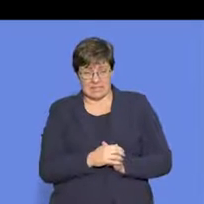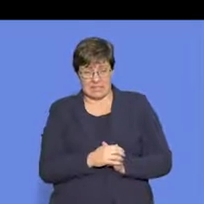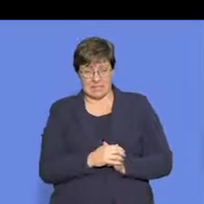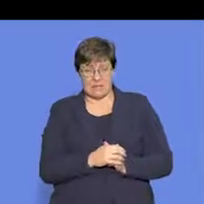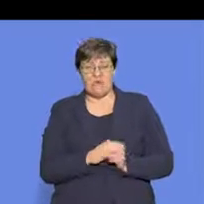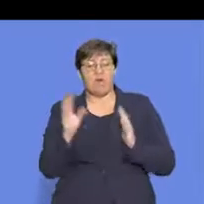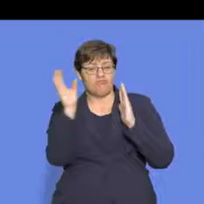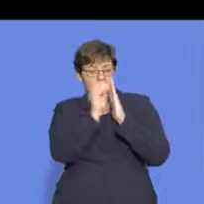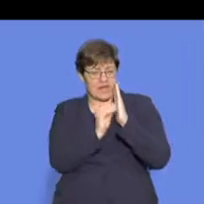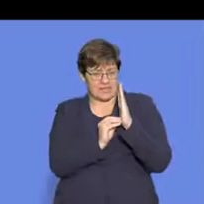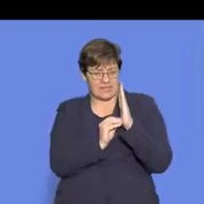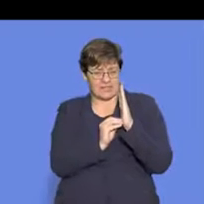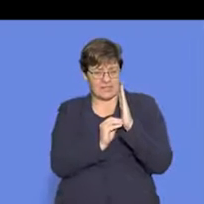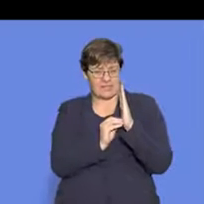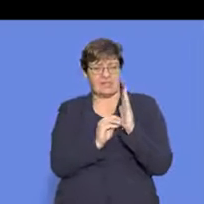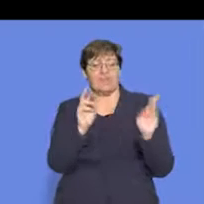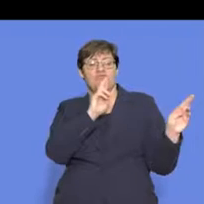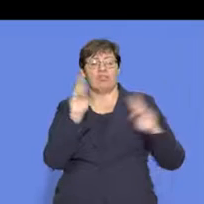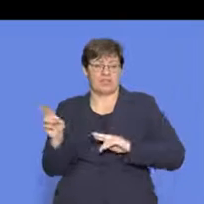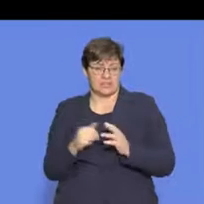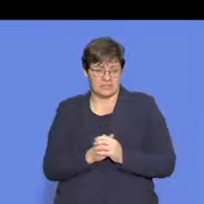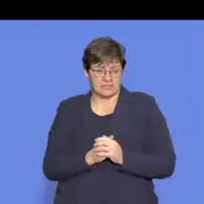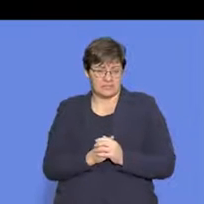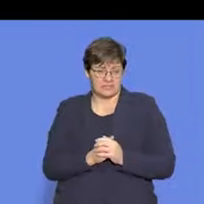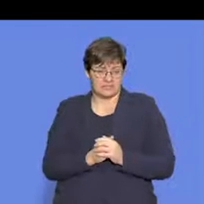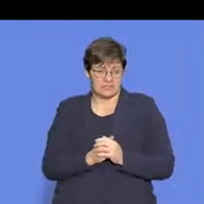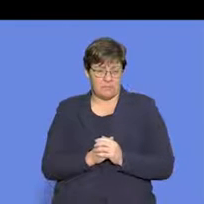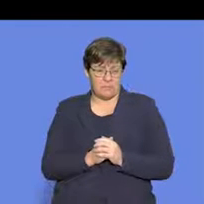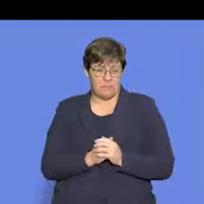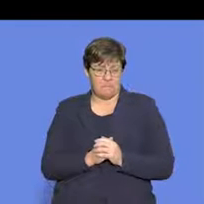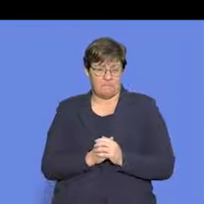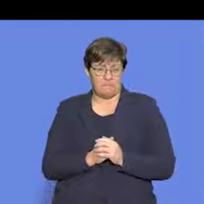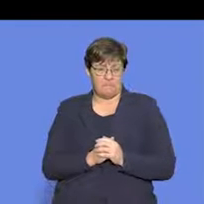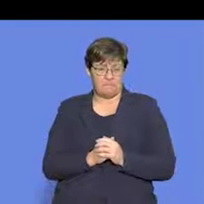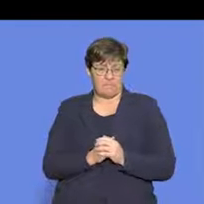what you can see here is we've written down the reactions,